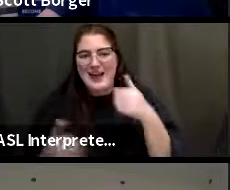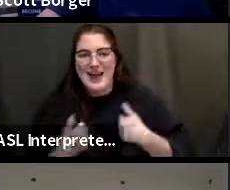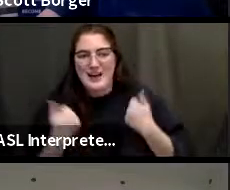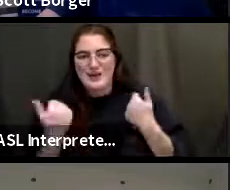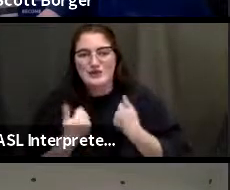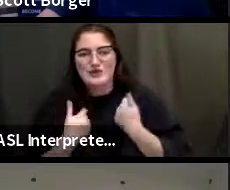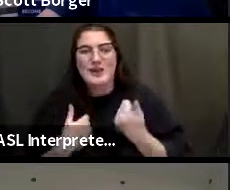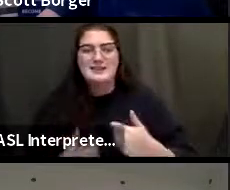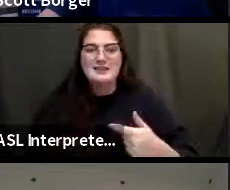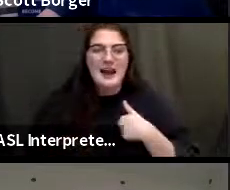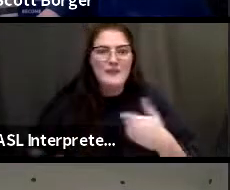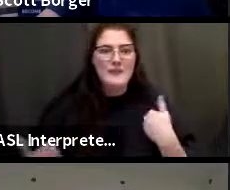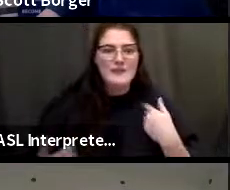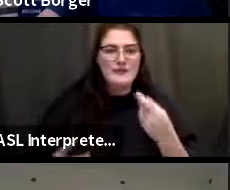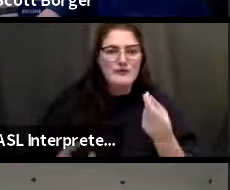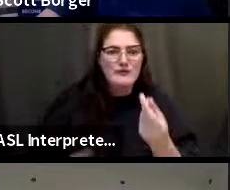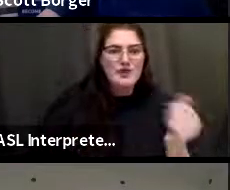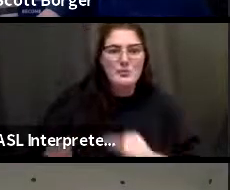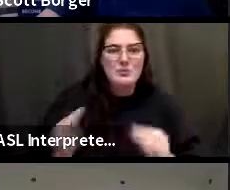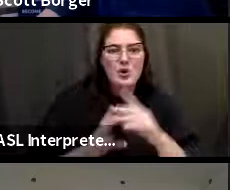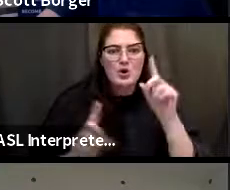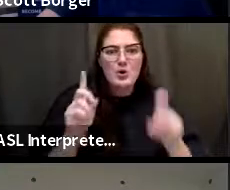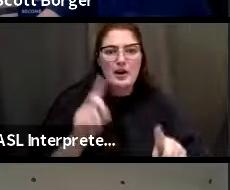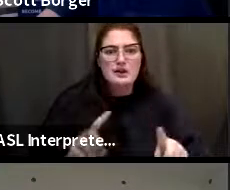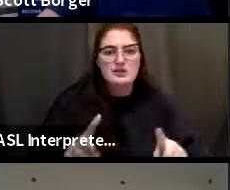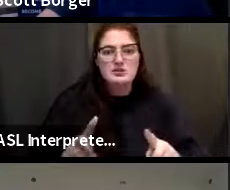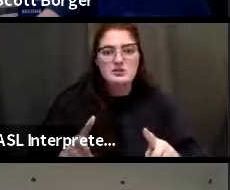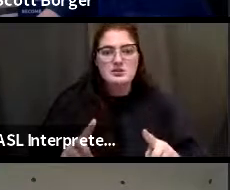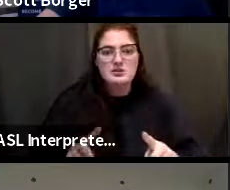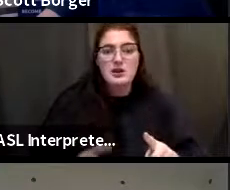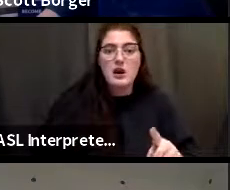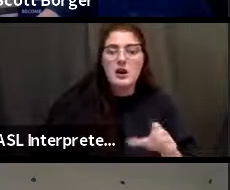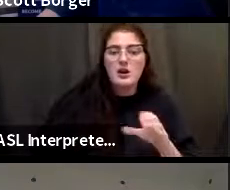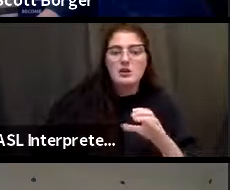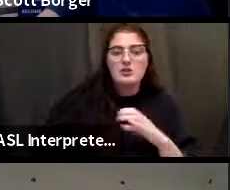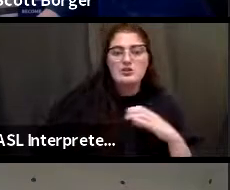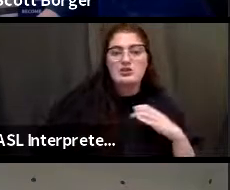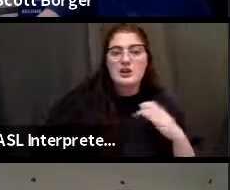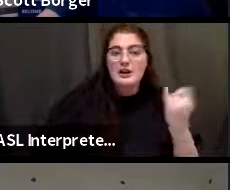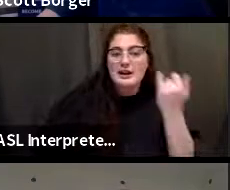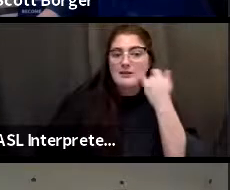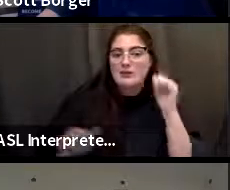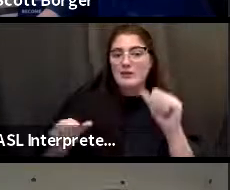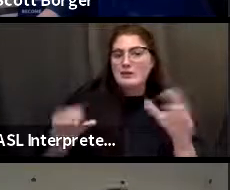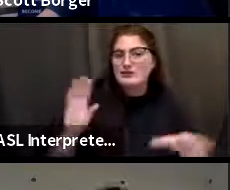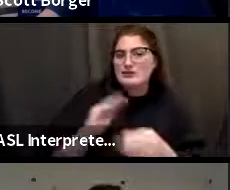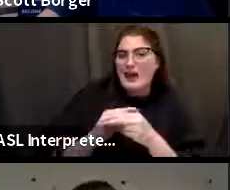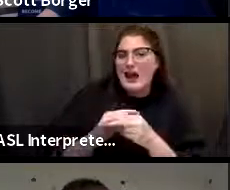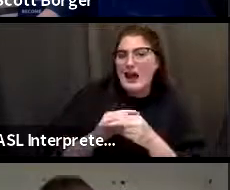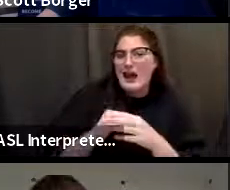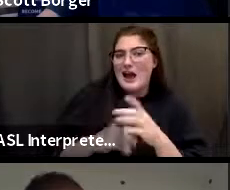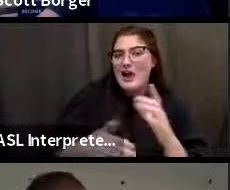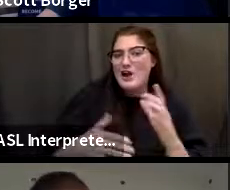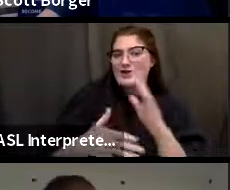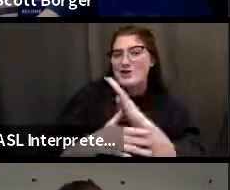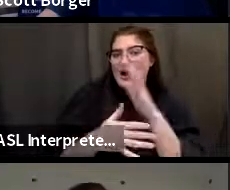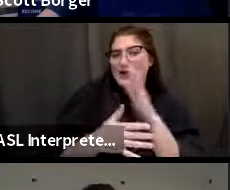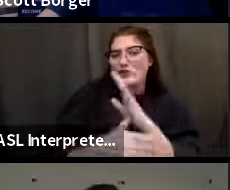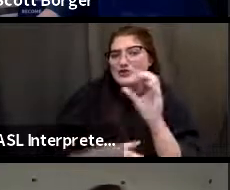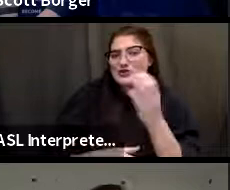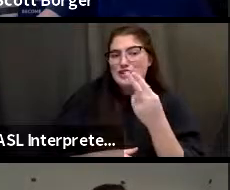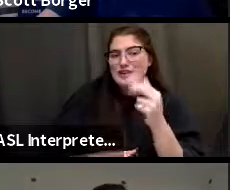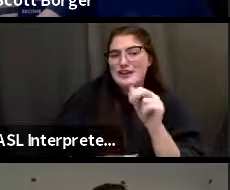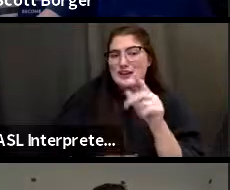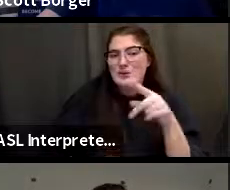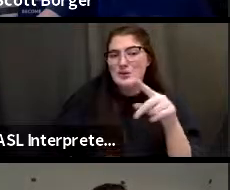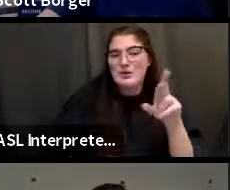do have a few more questions here directed to both of them. Madam Chair, if I could just add, Director Sharper sent